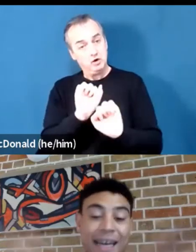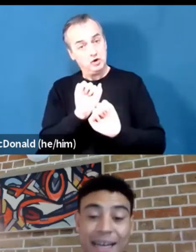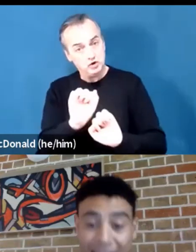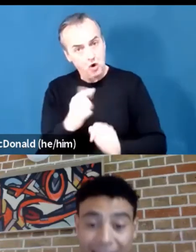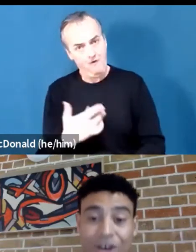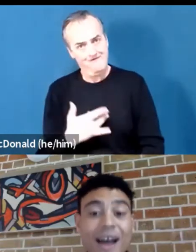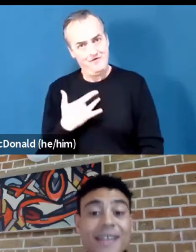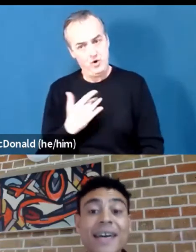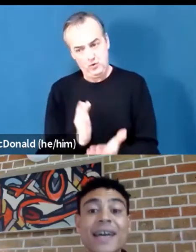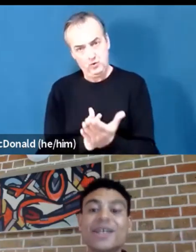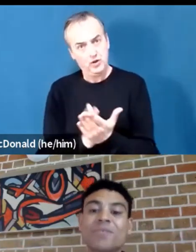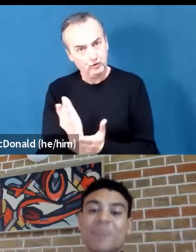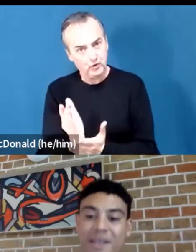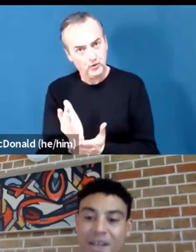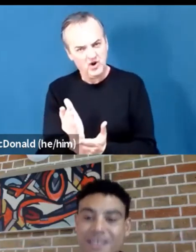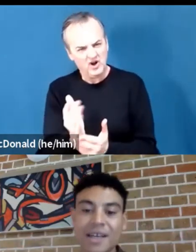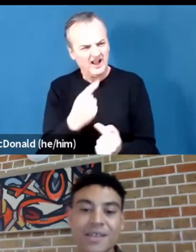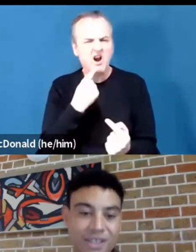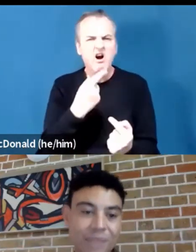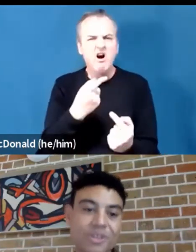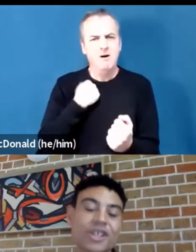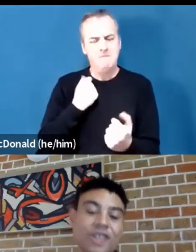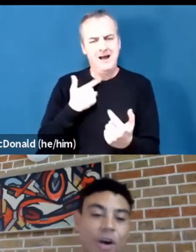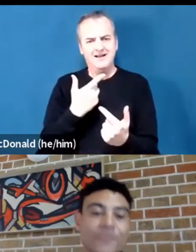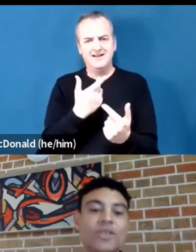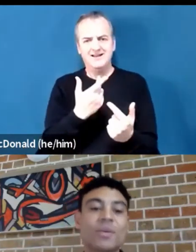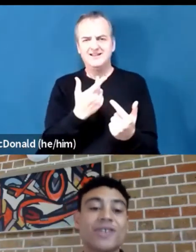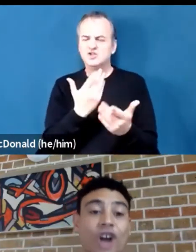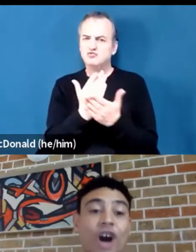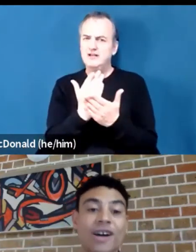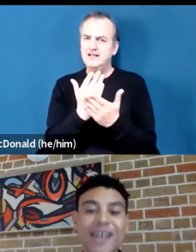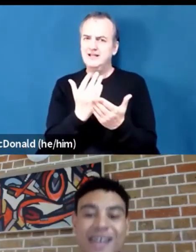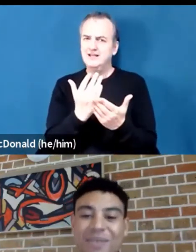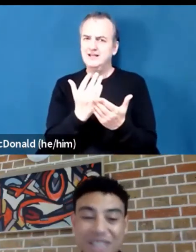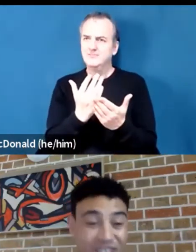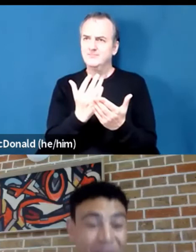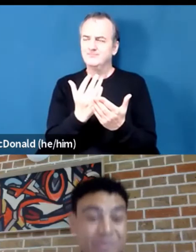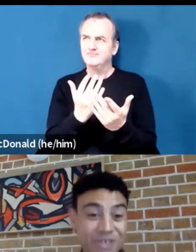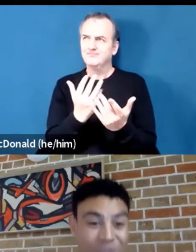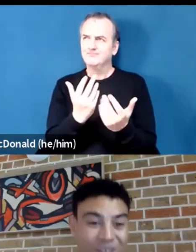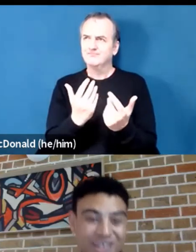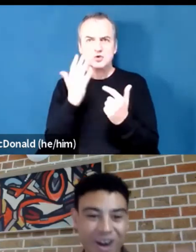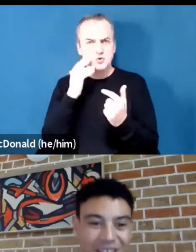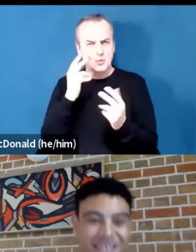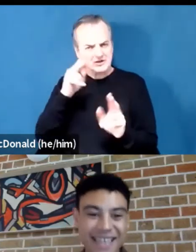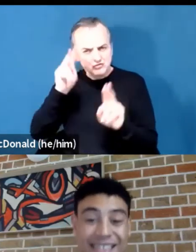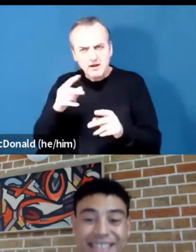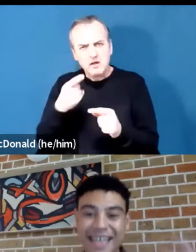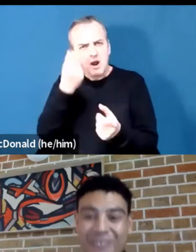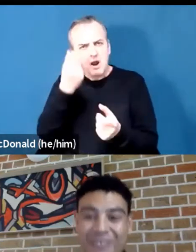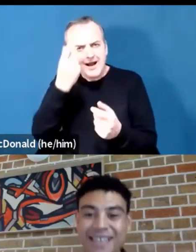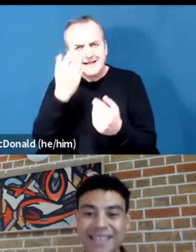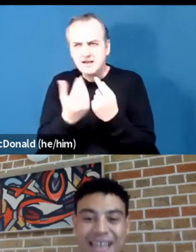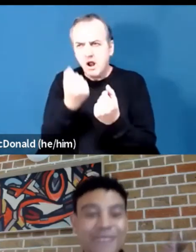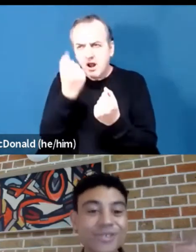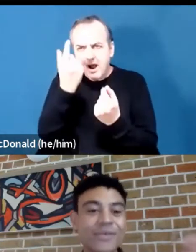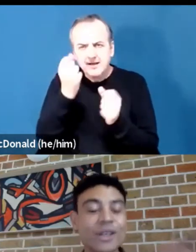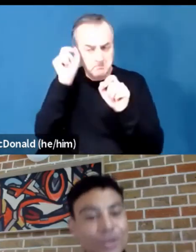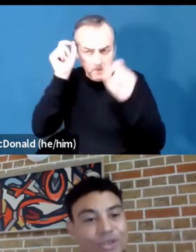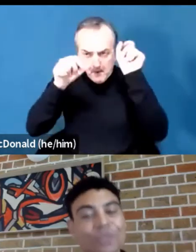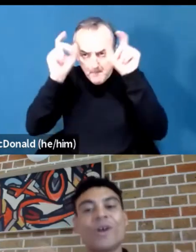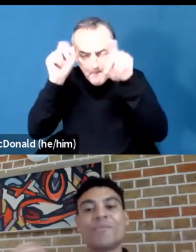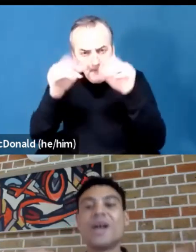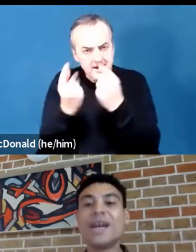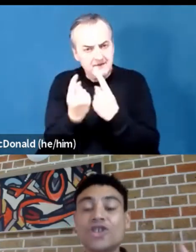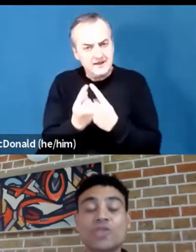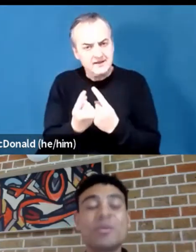of pushing, of making clear your idea. It should be the second description. You know, if someone hasn't got, when you jam in with someone and you go, oh, it's like this and it's like that and it's like that. And if you